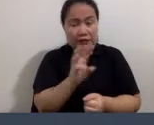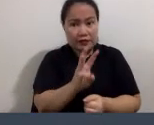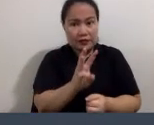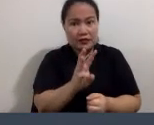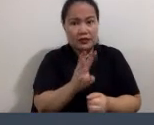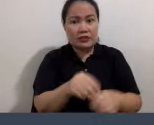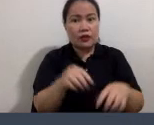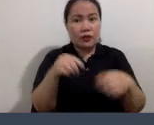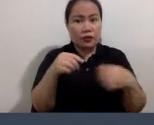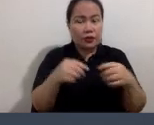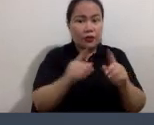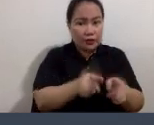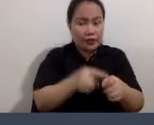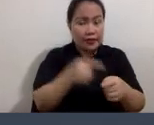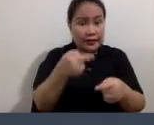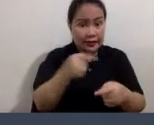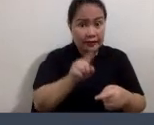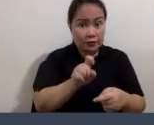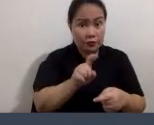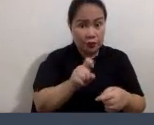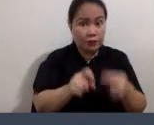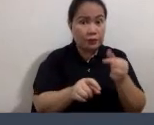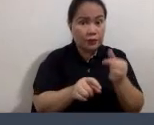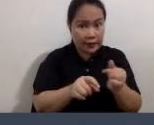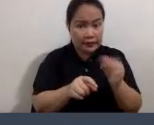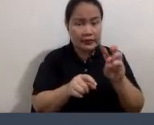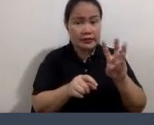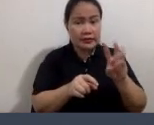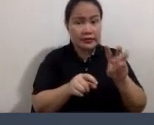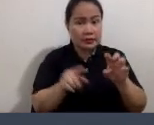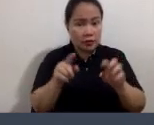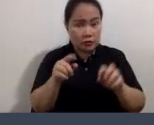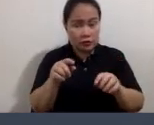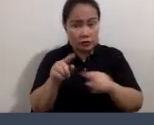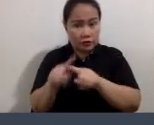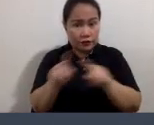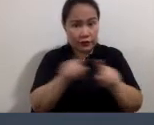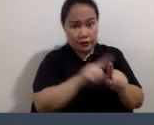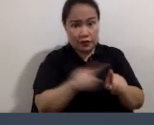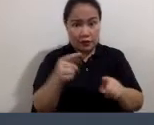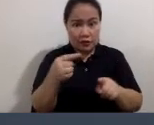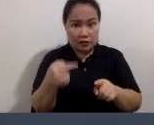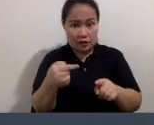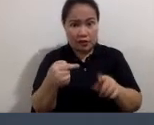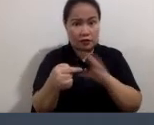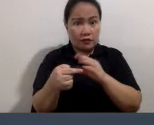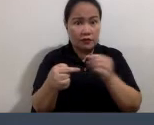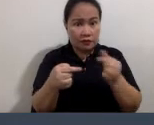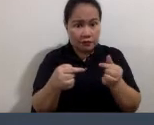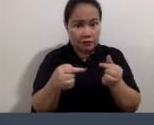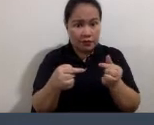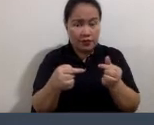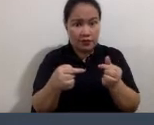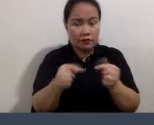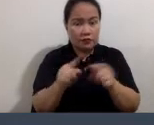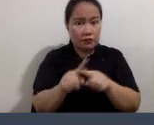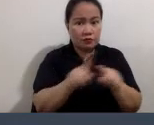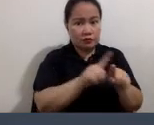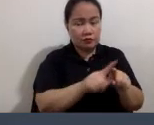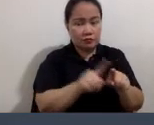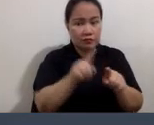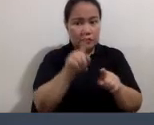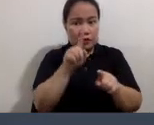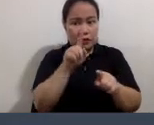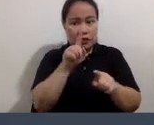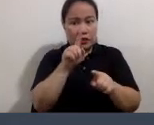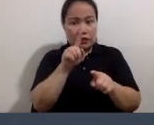will have negative 12 plus 16, and then, these two integers have different signs. So, ano nga ulit kapag different